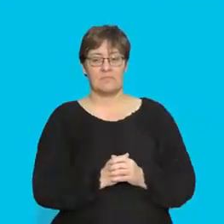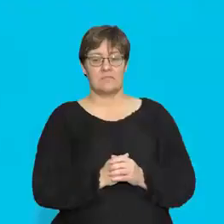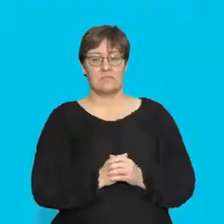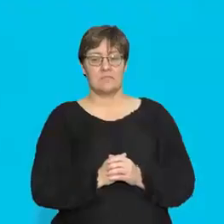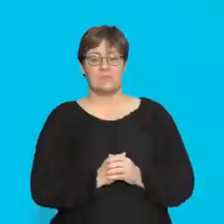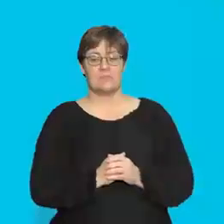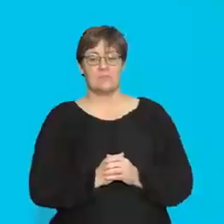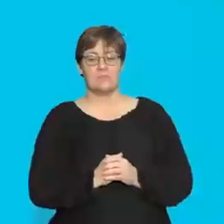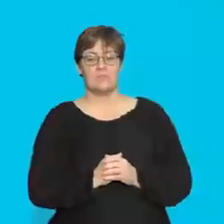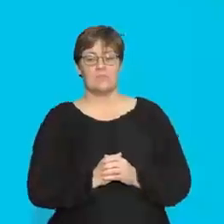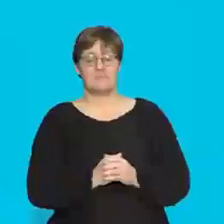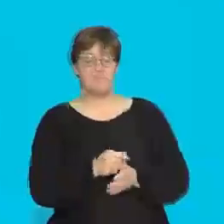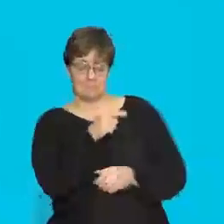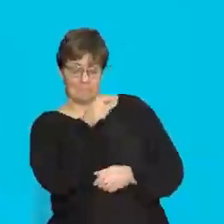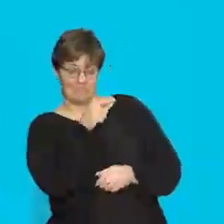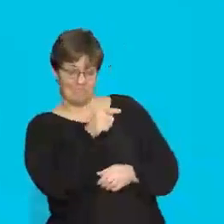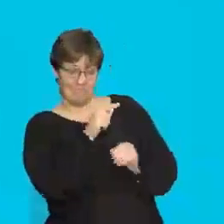in the competition alone.